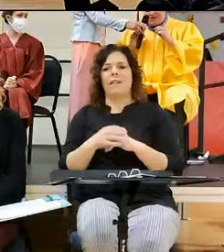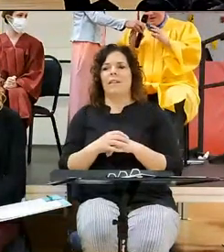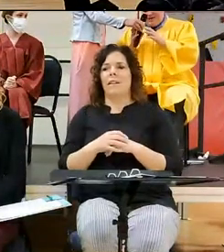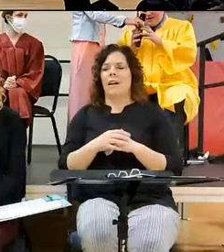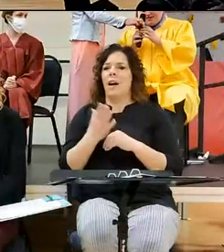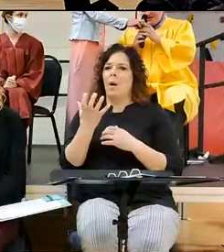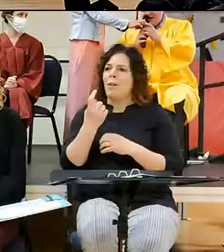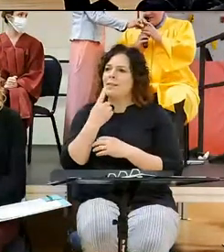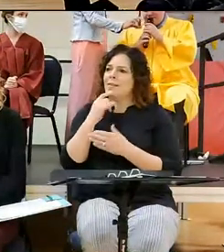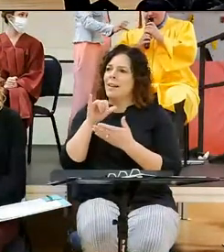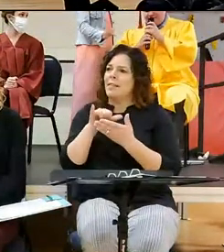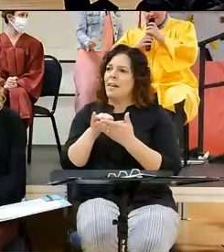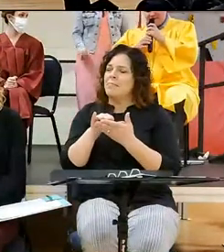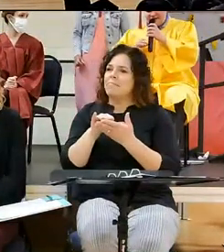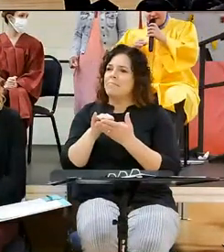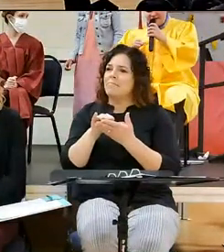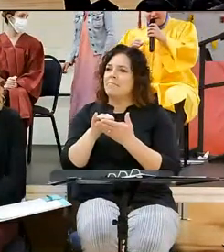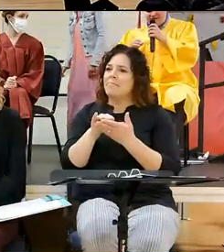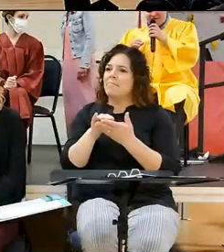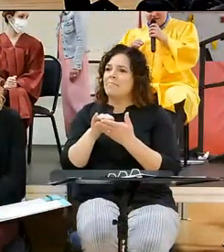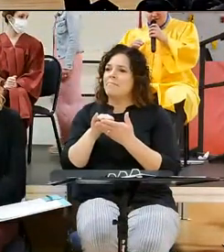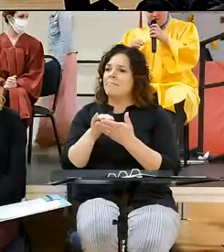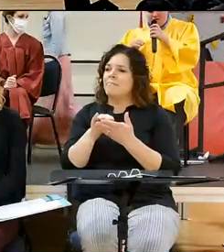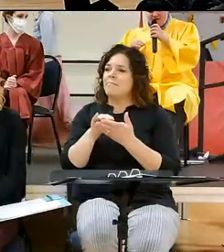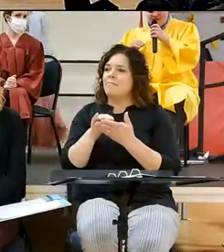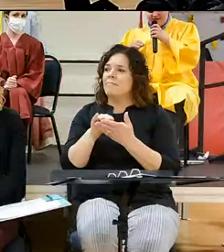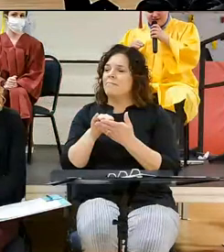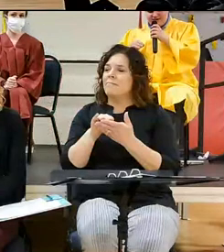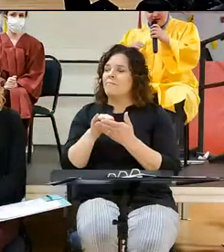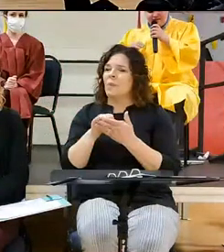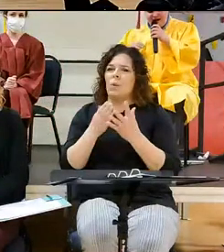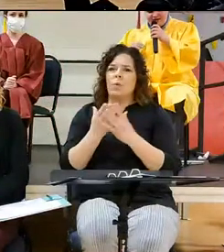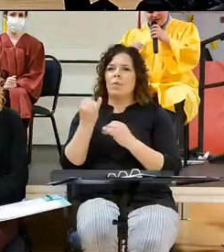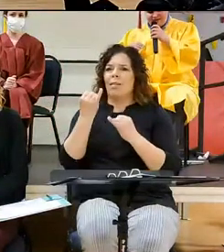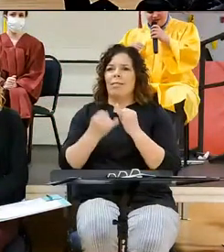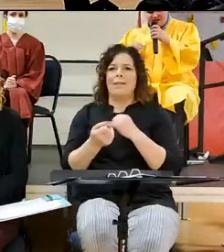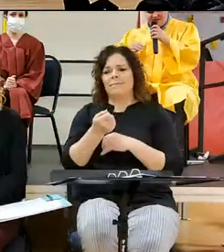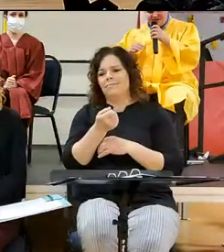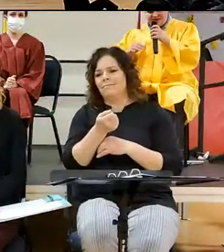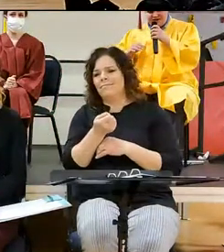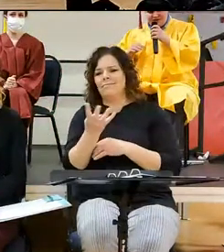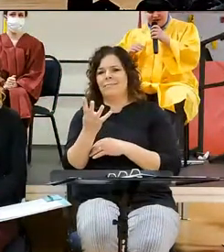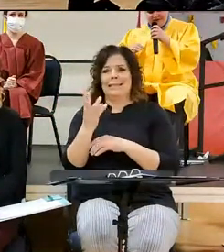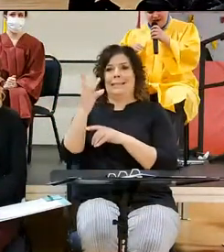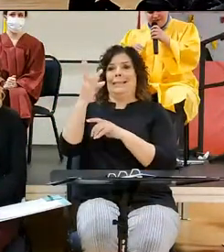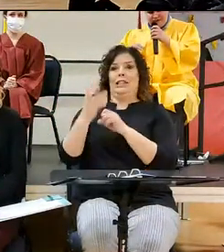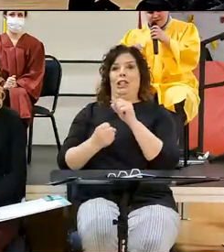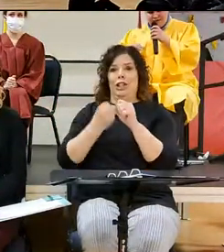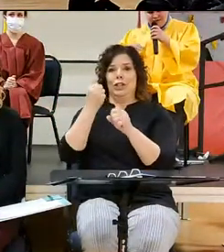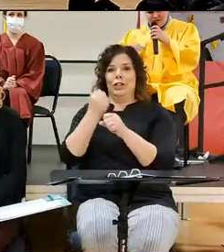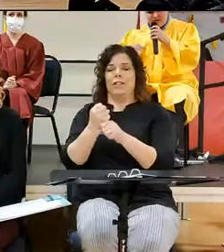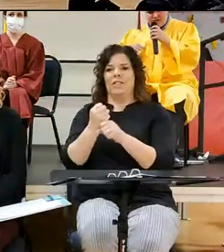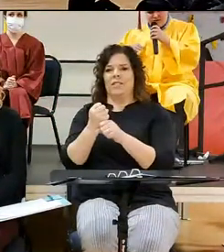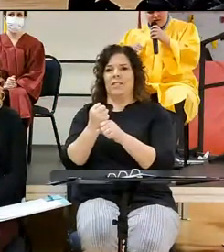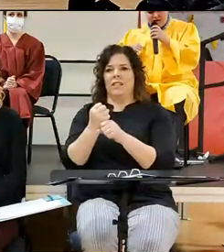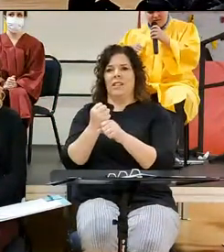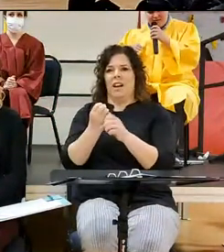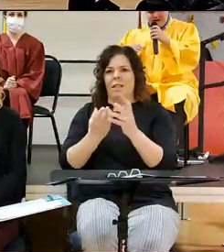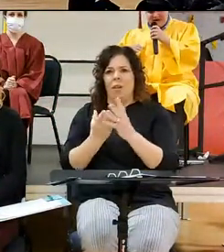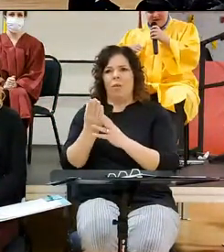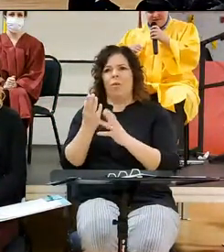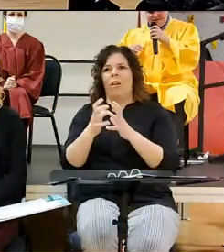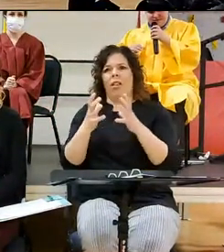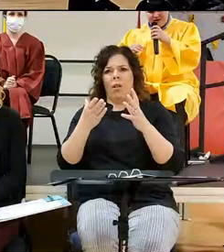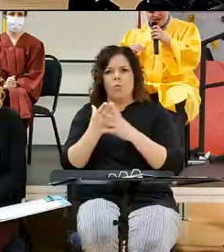I want to say that even just over these past 6 years, I've gone through quite a bit